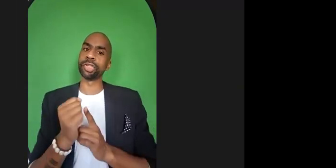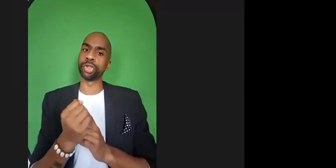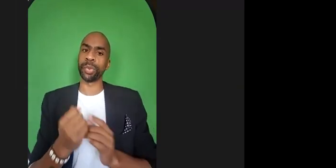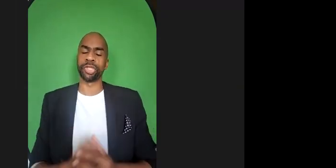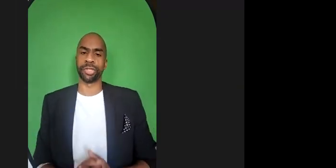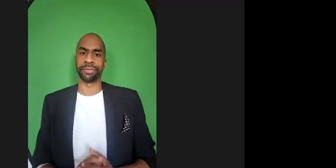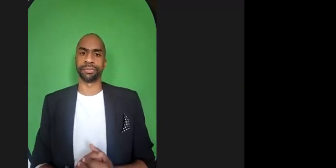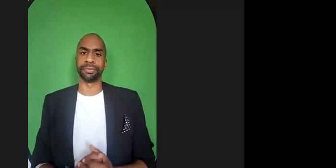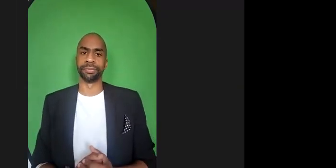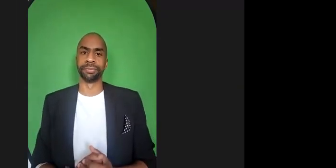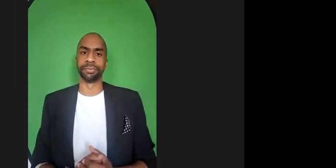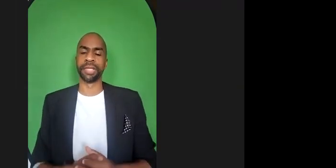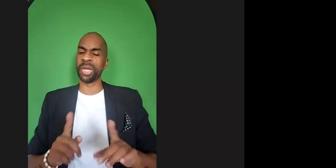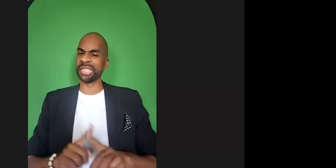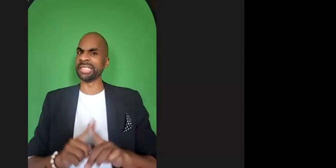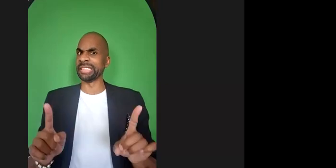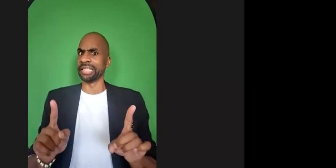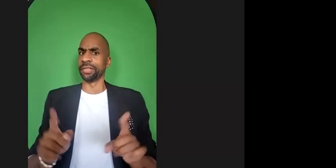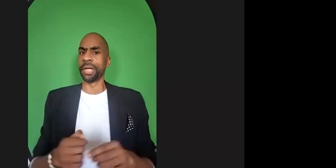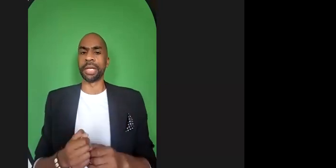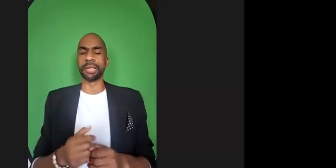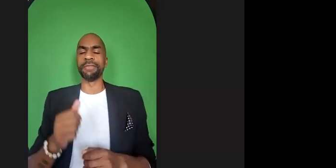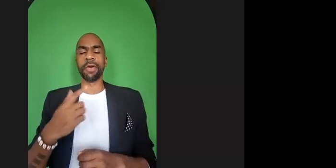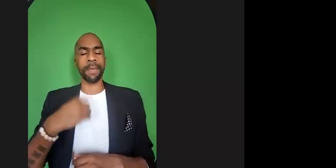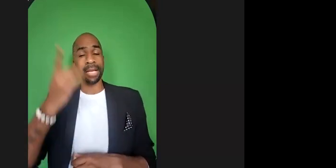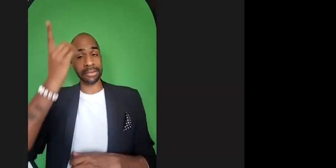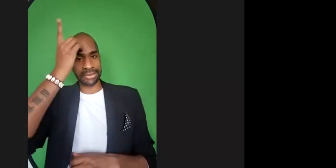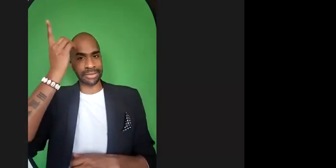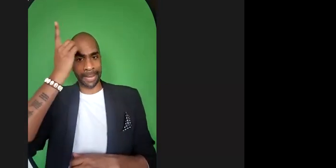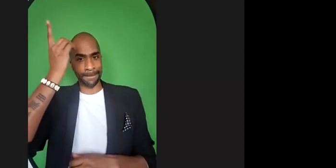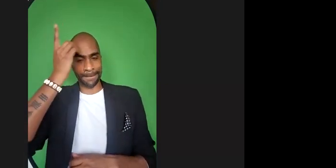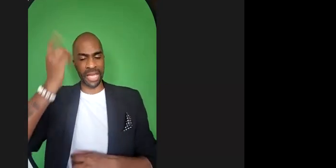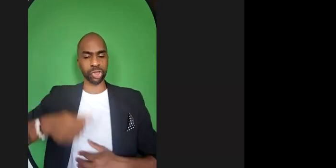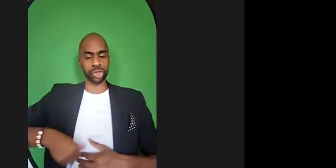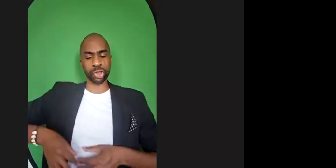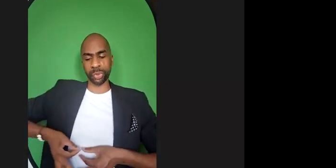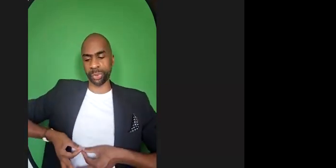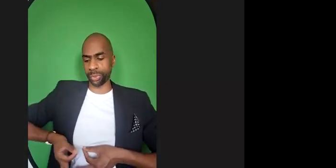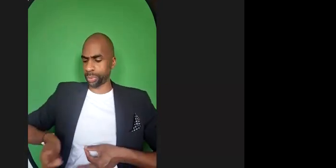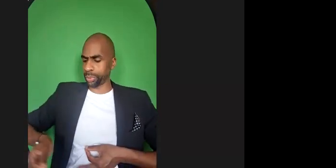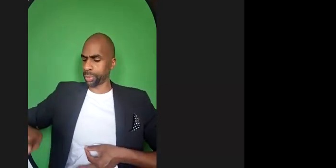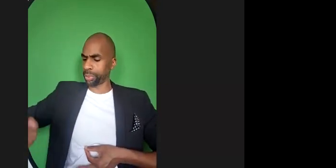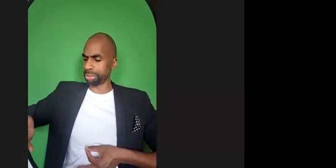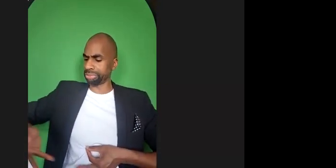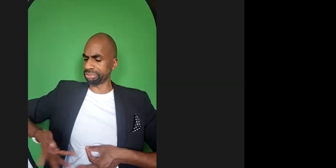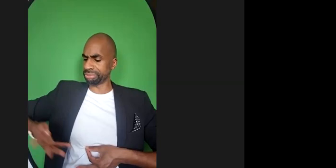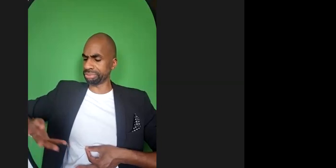dementia, which I think a lot of us are more used to thinking about. And